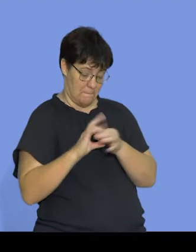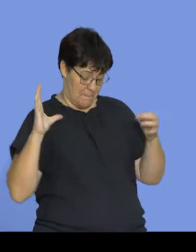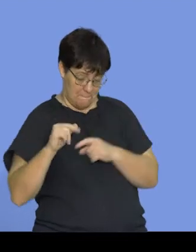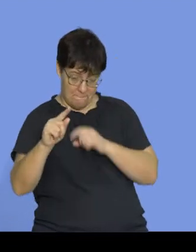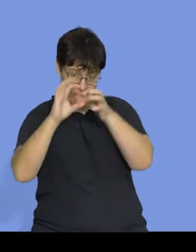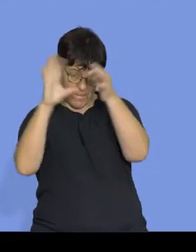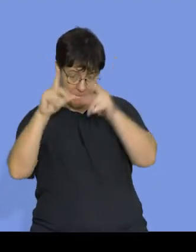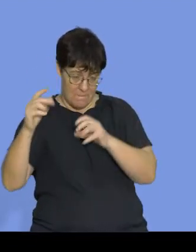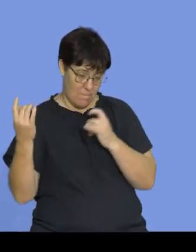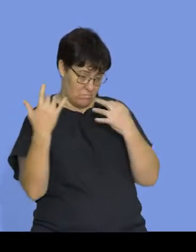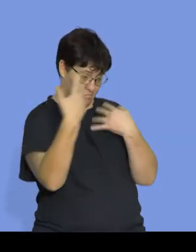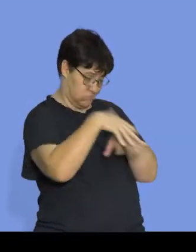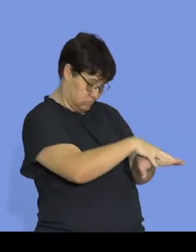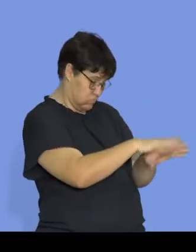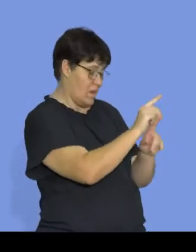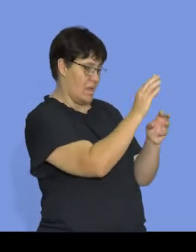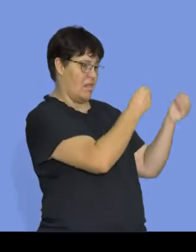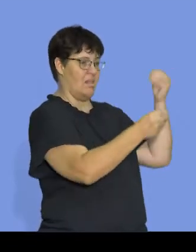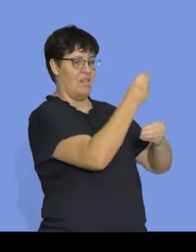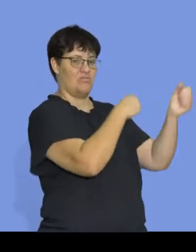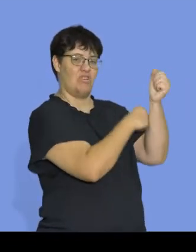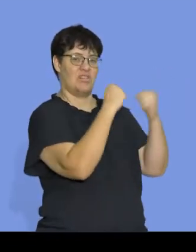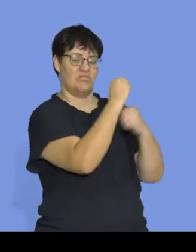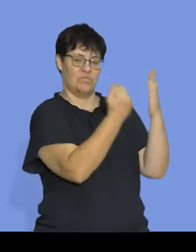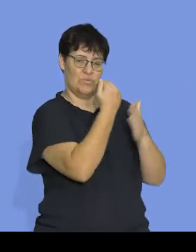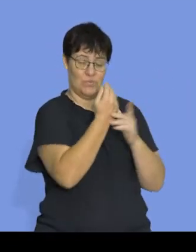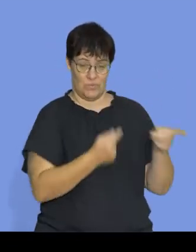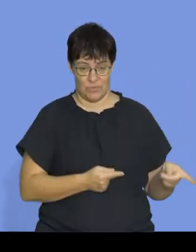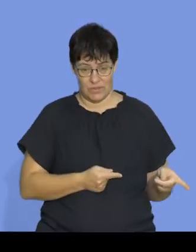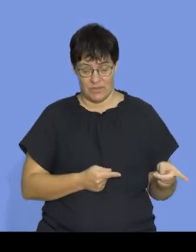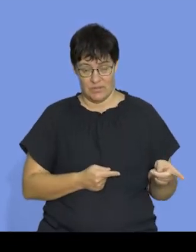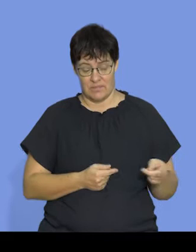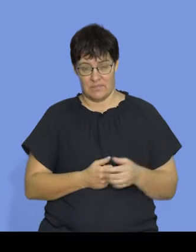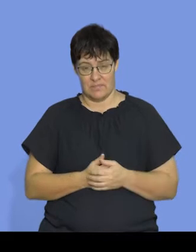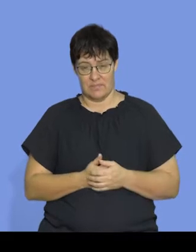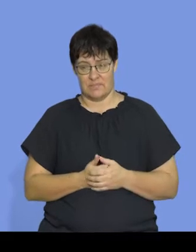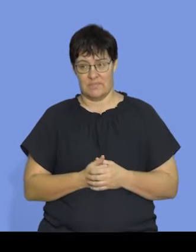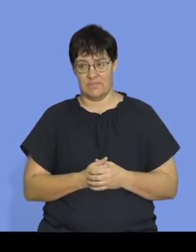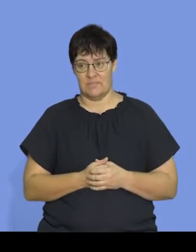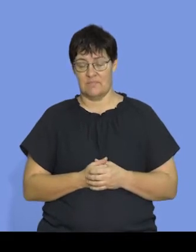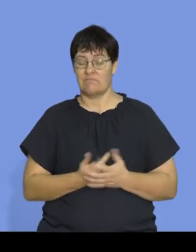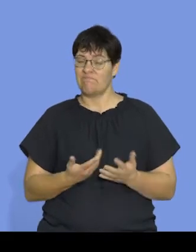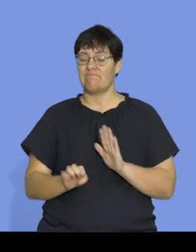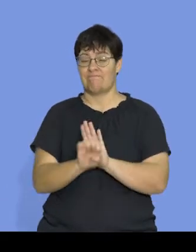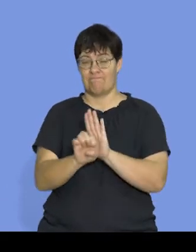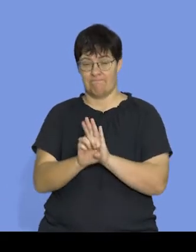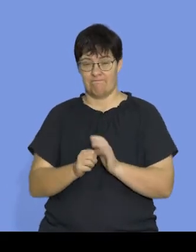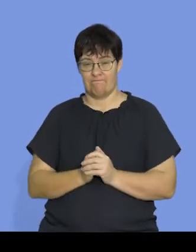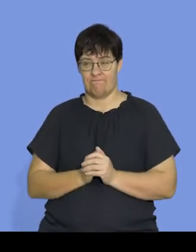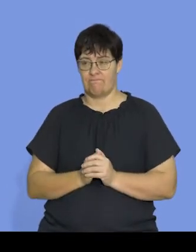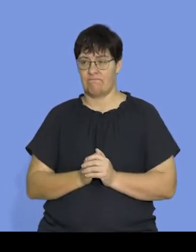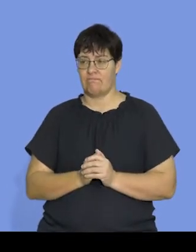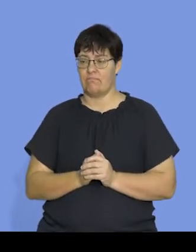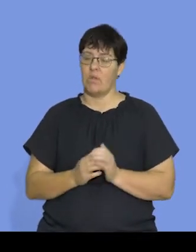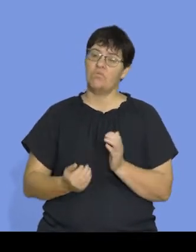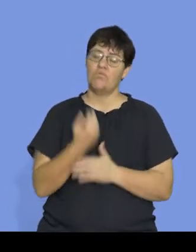new bonds, we can now have new substances. For argument's sake, in this case, we can have new substances